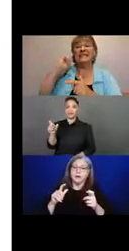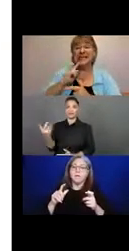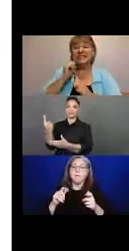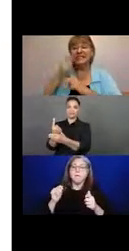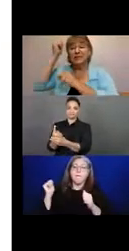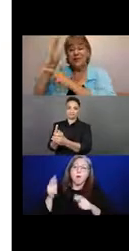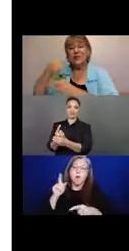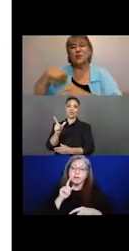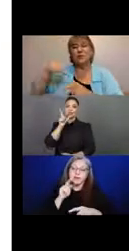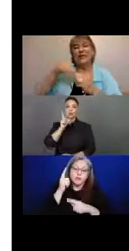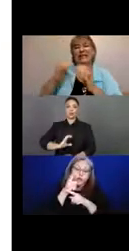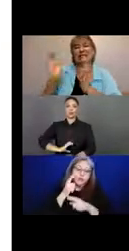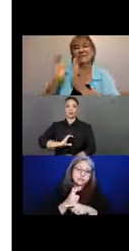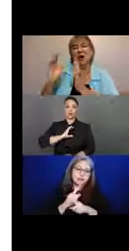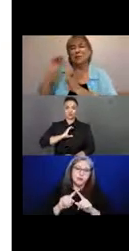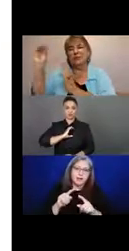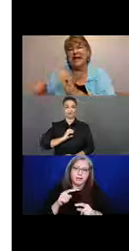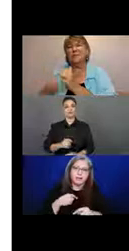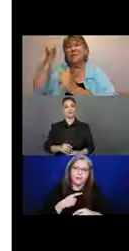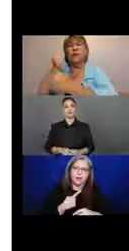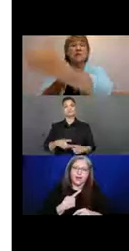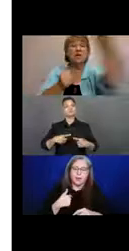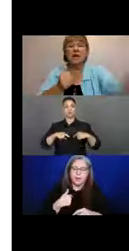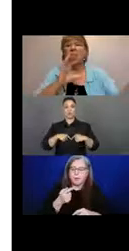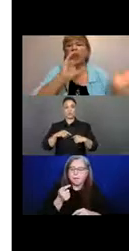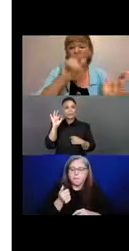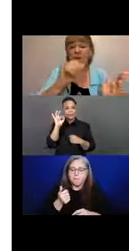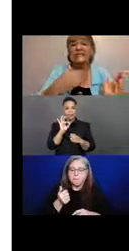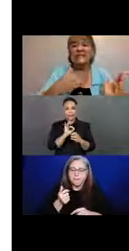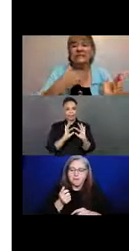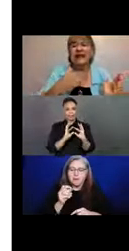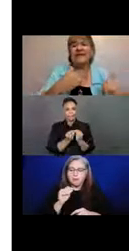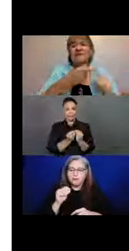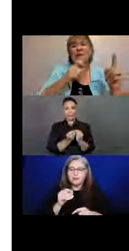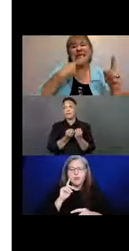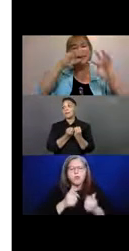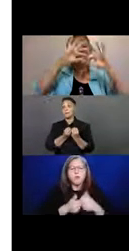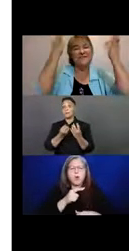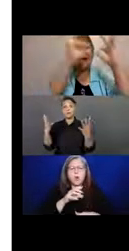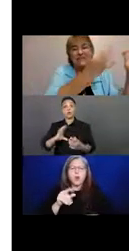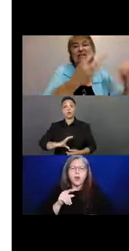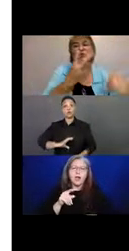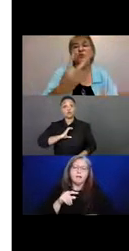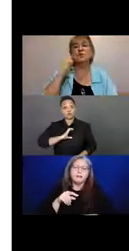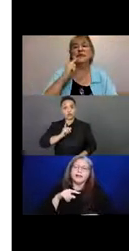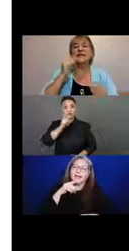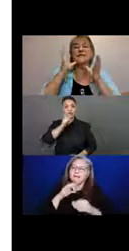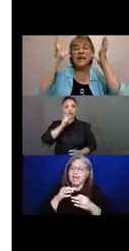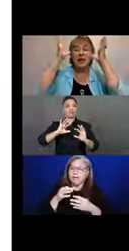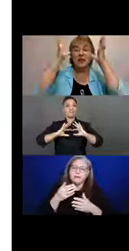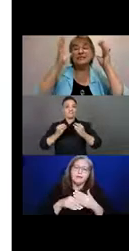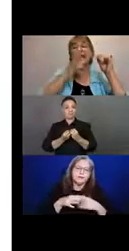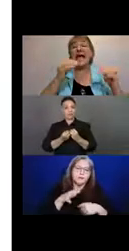all deaf sisters and brothers. We're in a small percent. Most codas from hearing families to